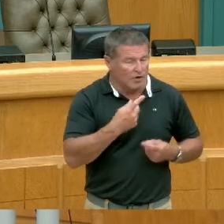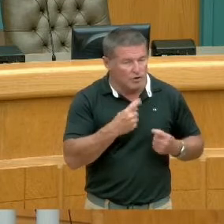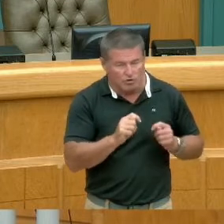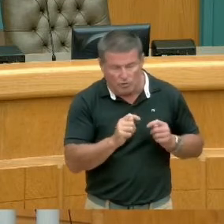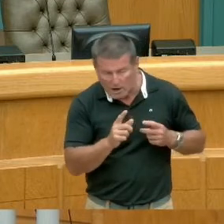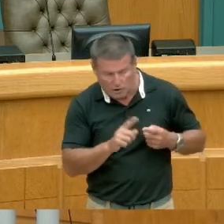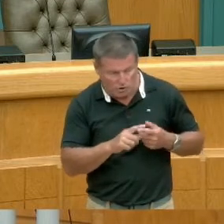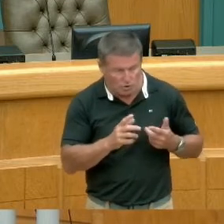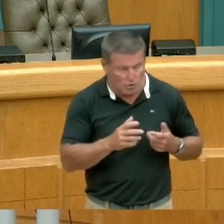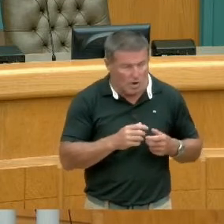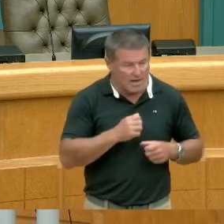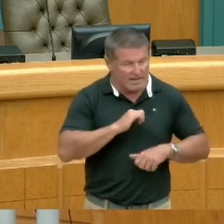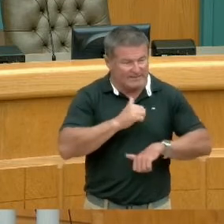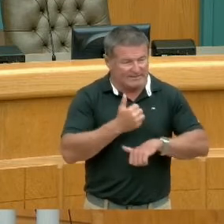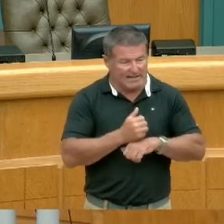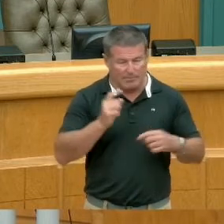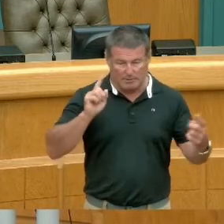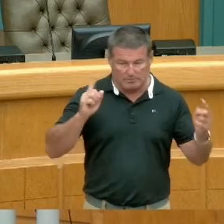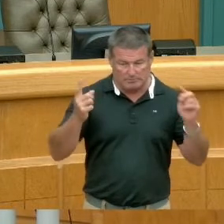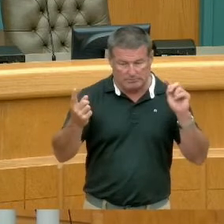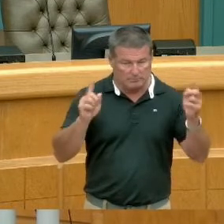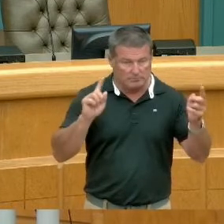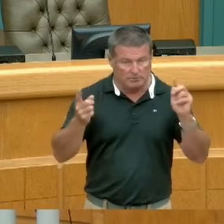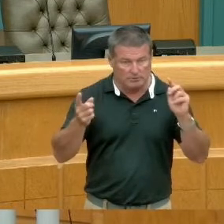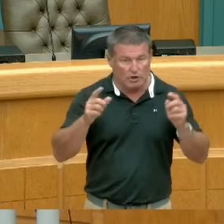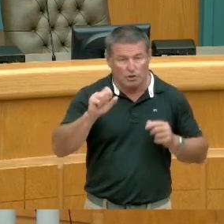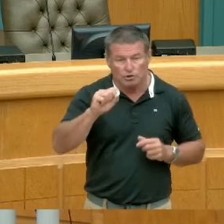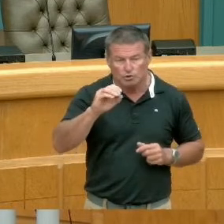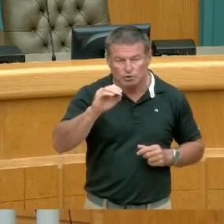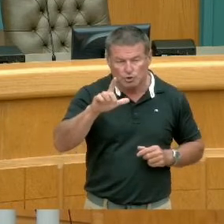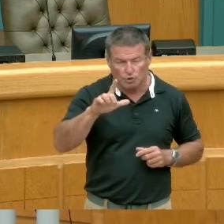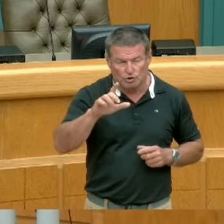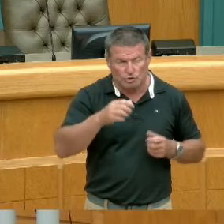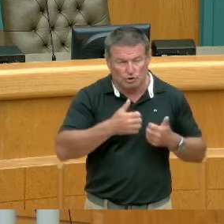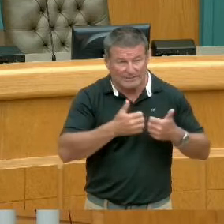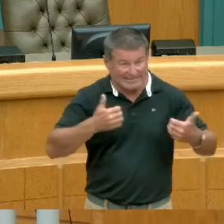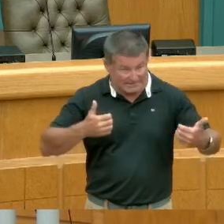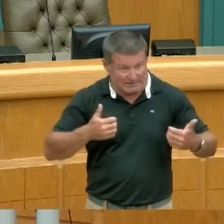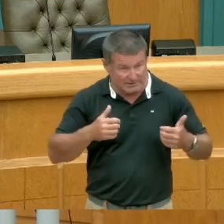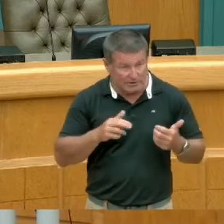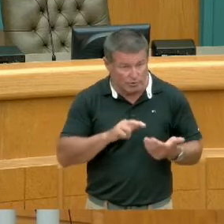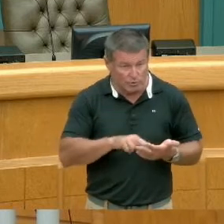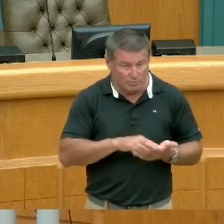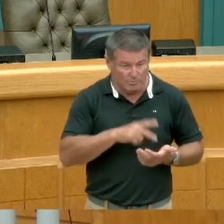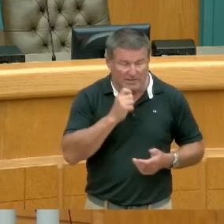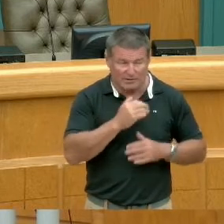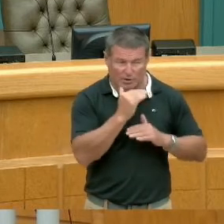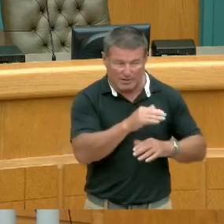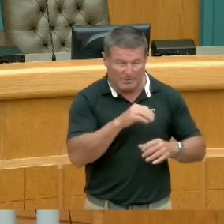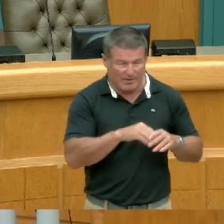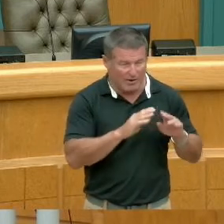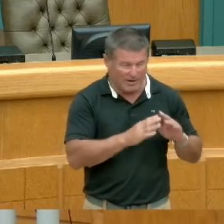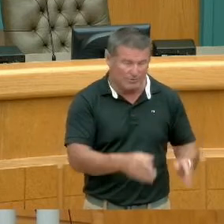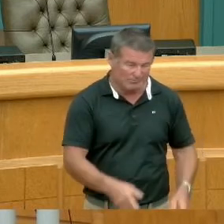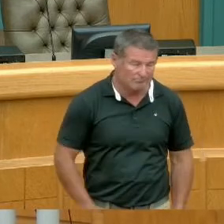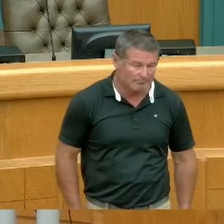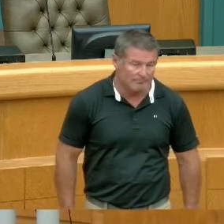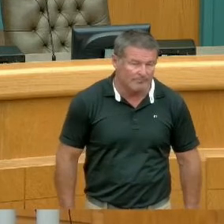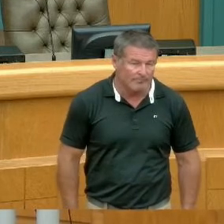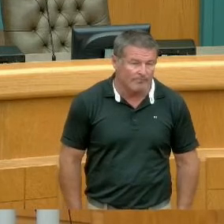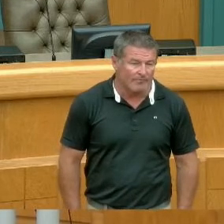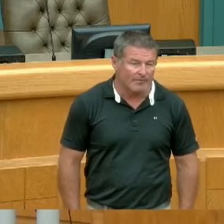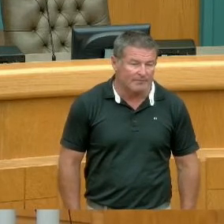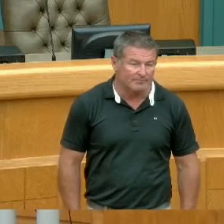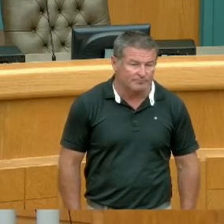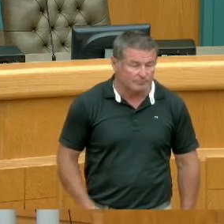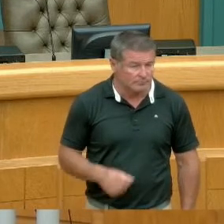get social distancing as much as possible because they are limited in the capacity or the space that they have in the home. Right. And